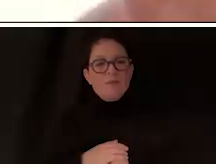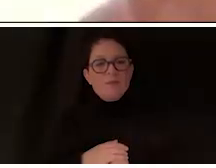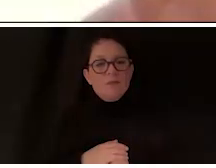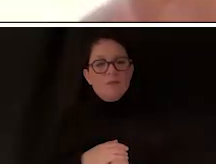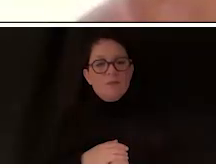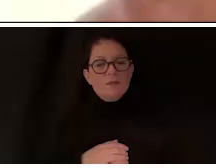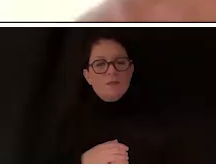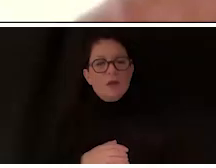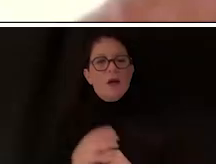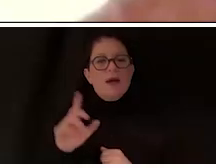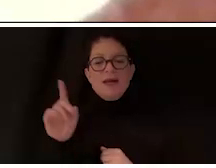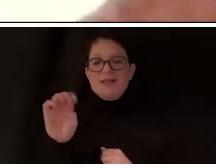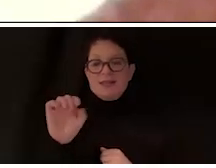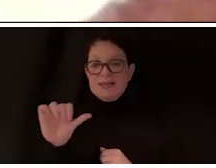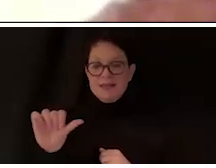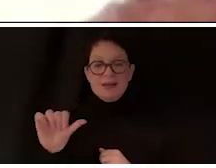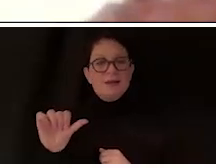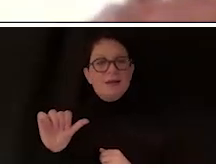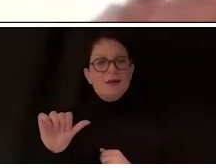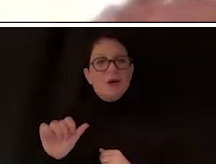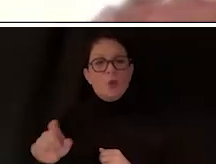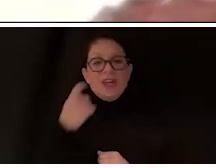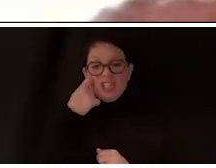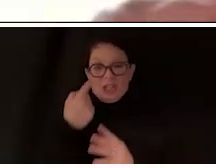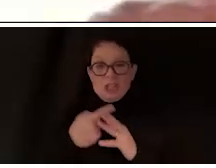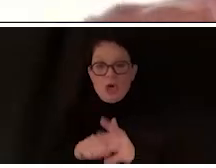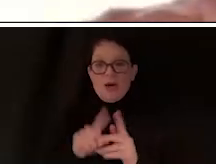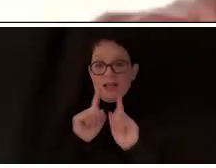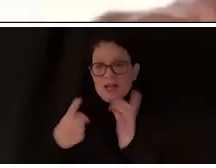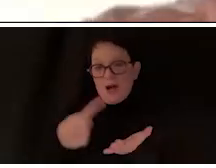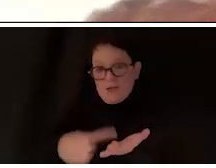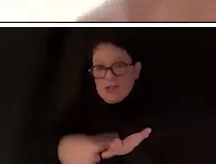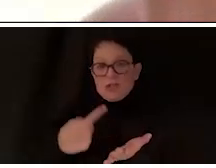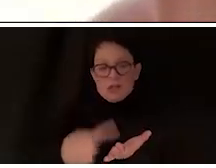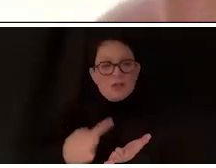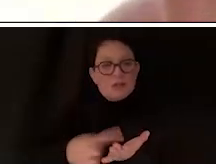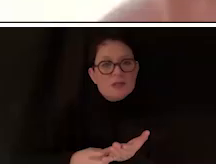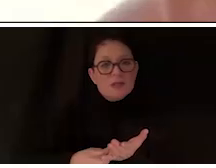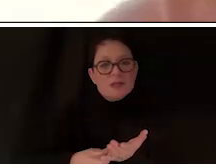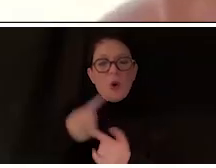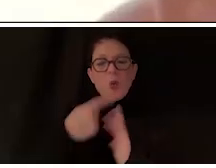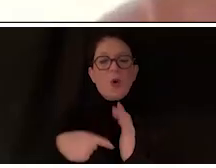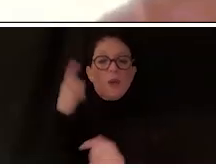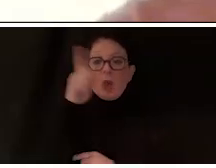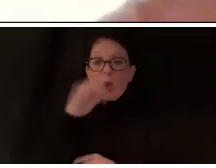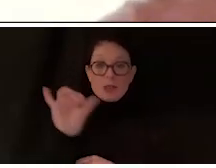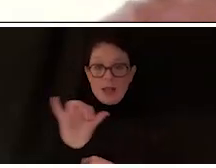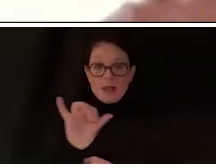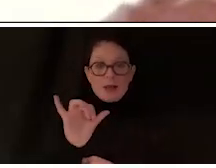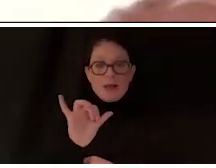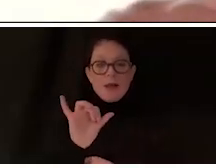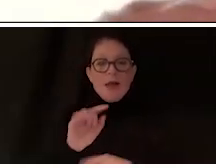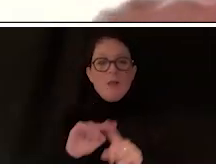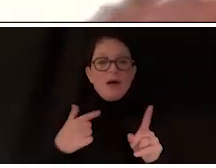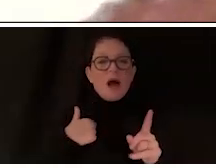know that we've just kind of begin conversations about what that would look like. But I